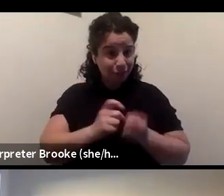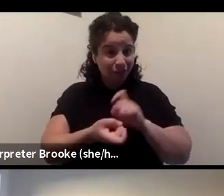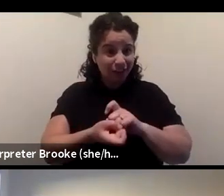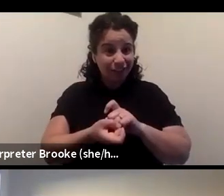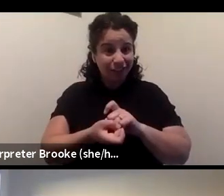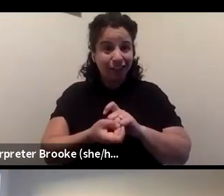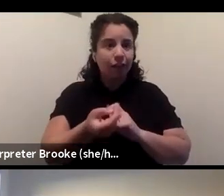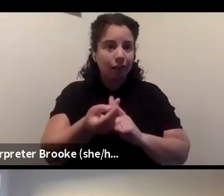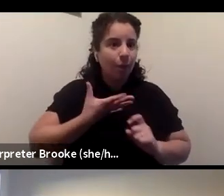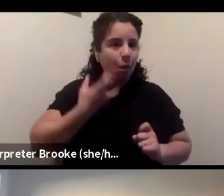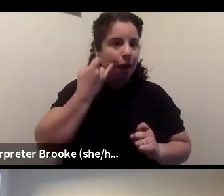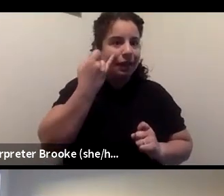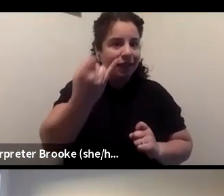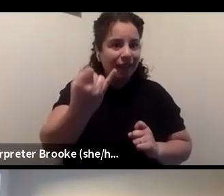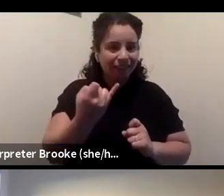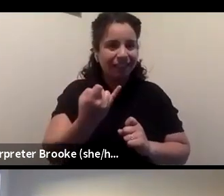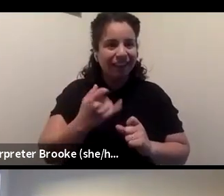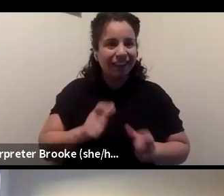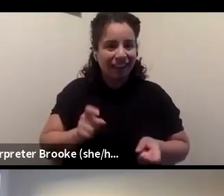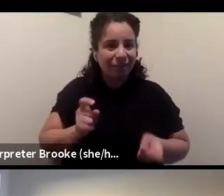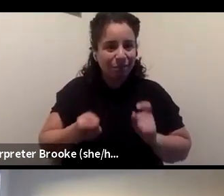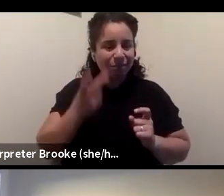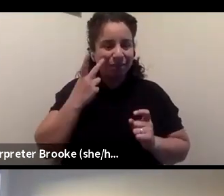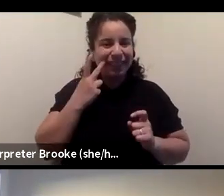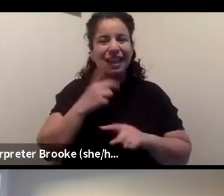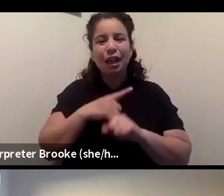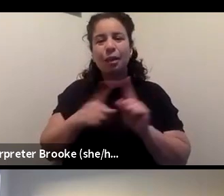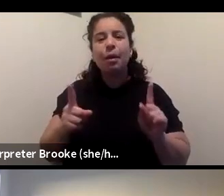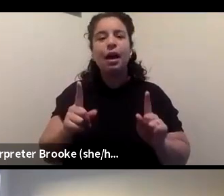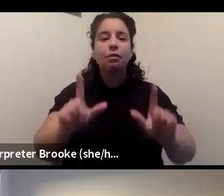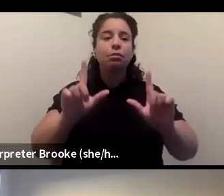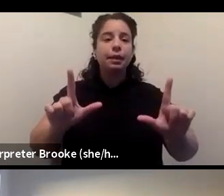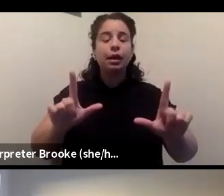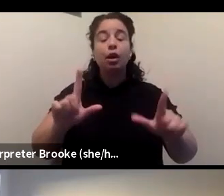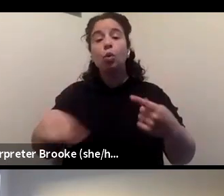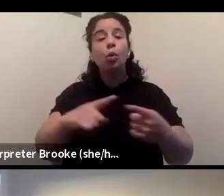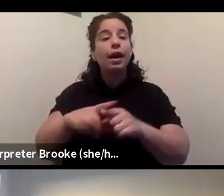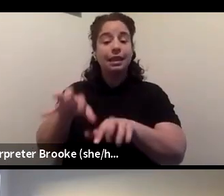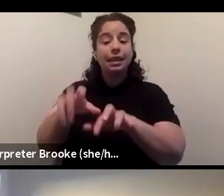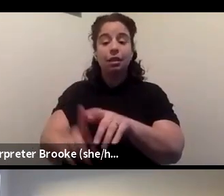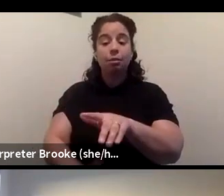But it basically is set up to read out everything that's going